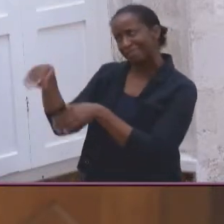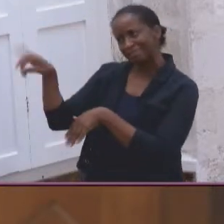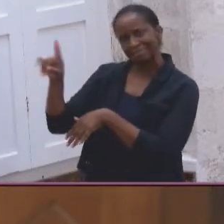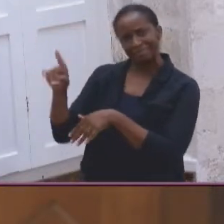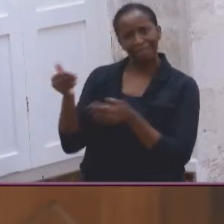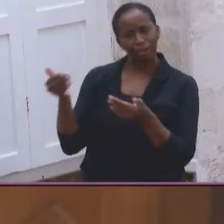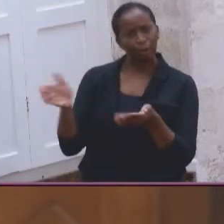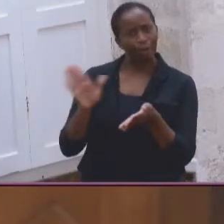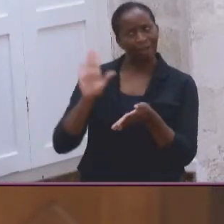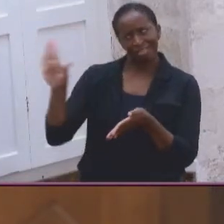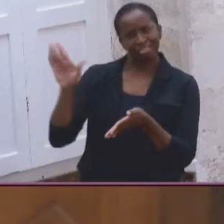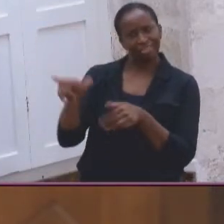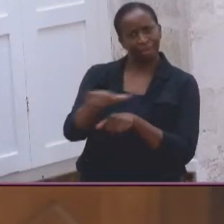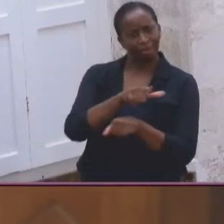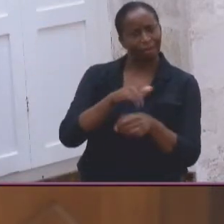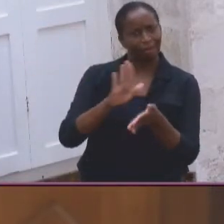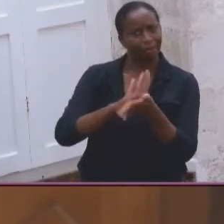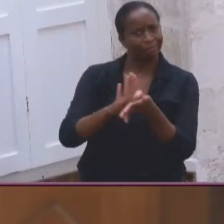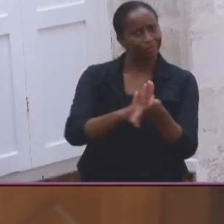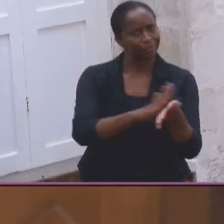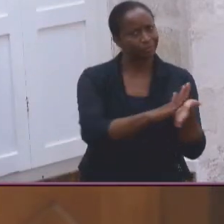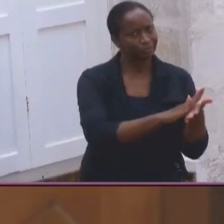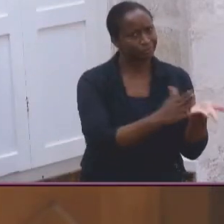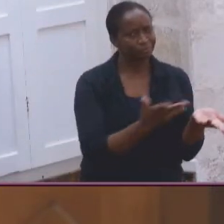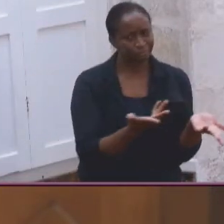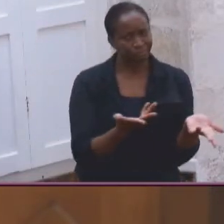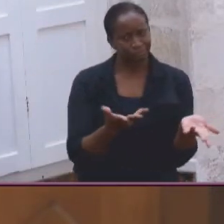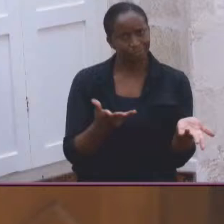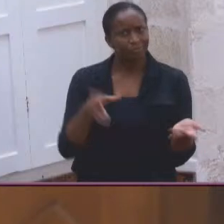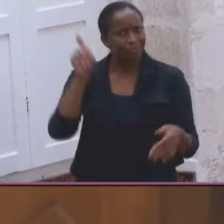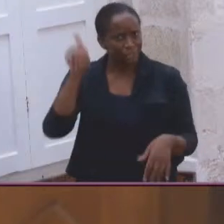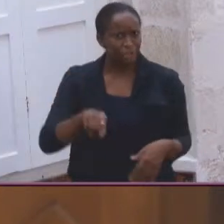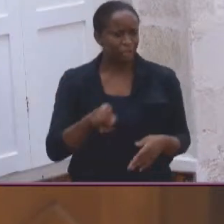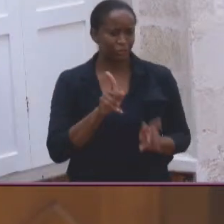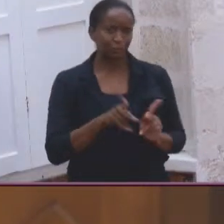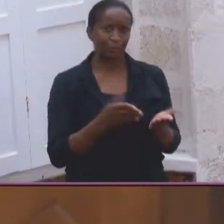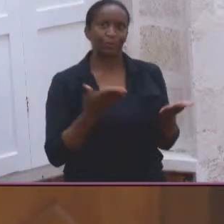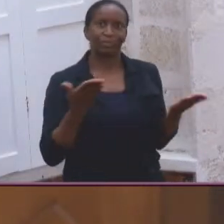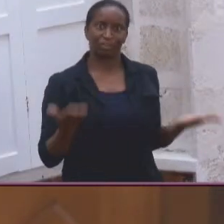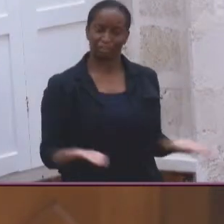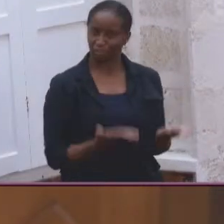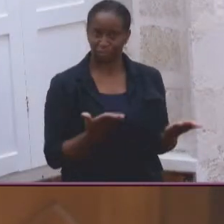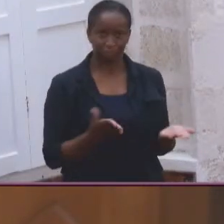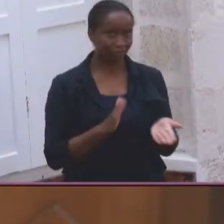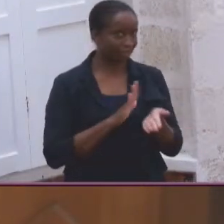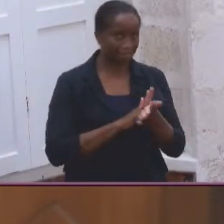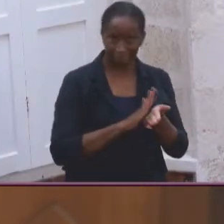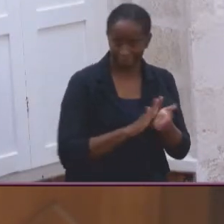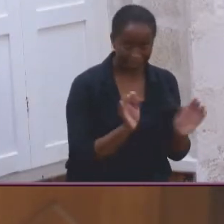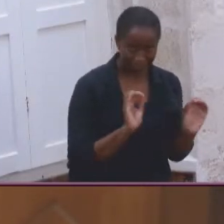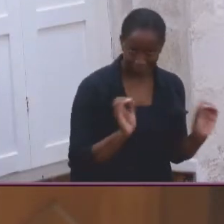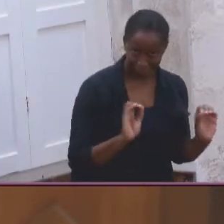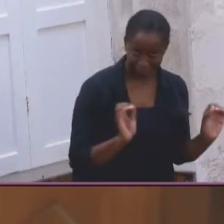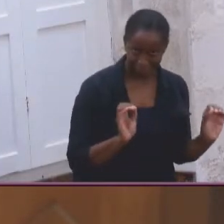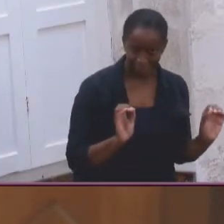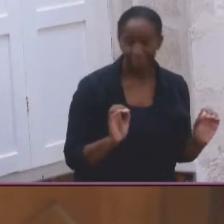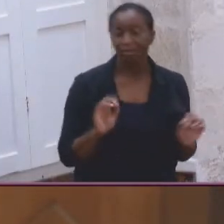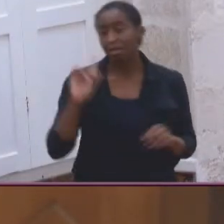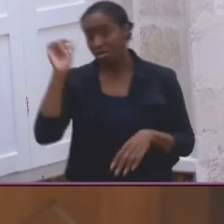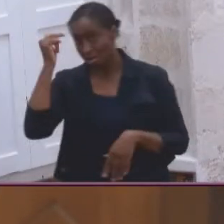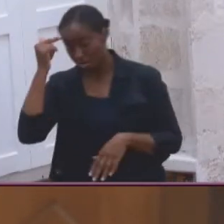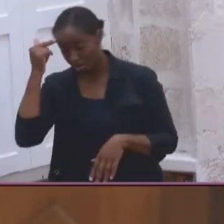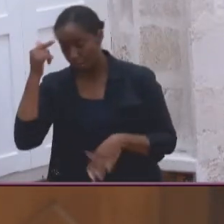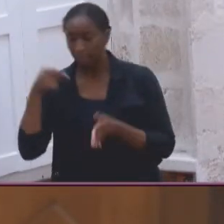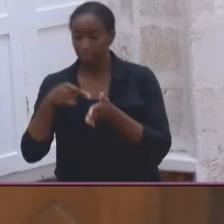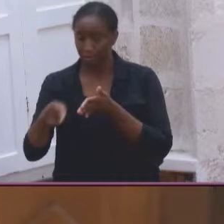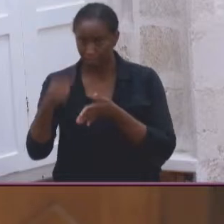So I agree, sir, with this legislation which seeks to bring not only some sort of discipline, but make people